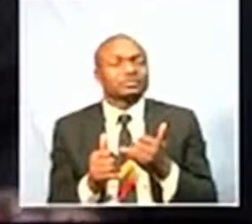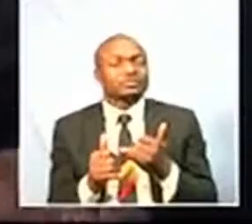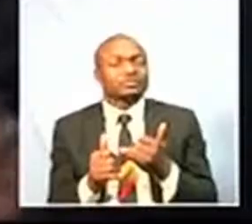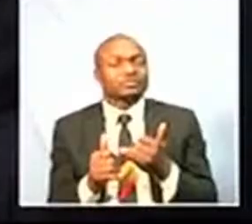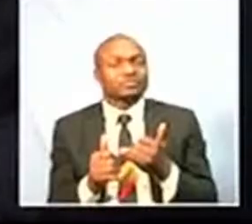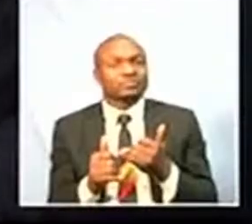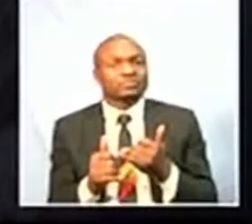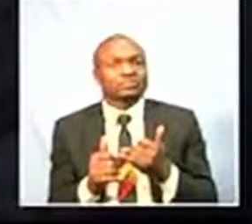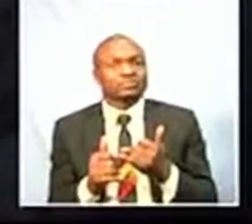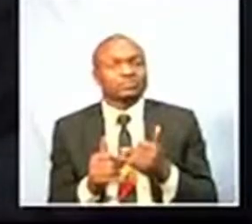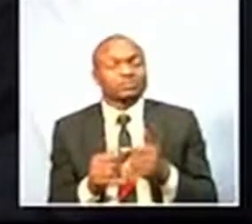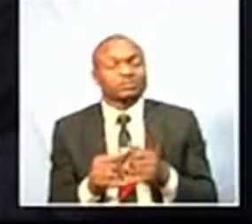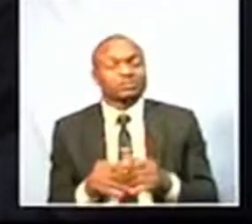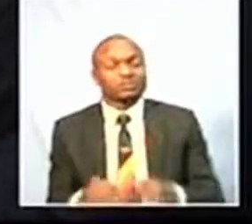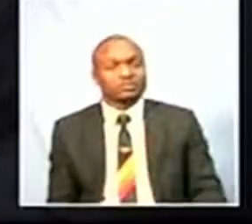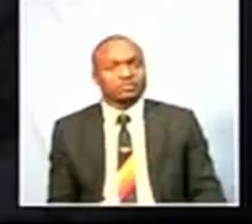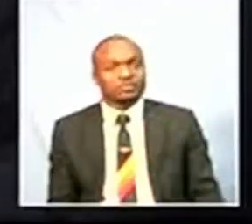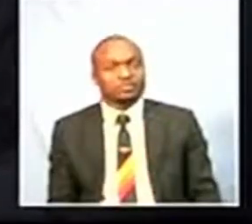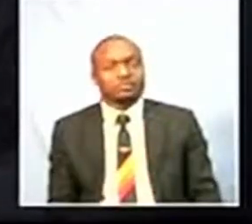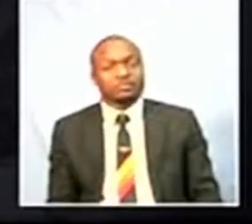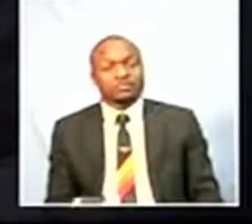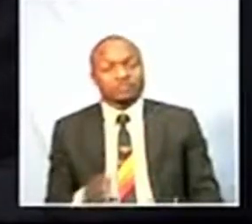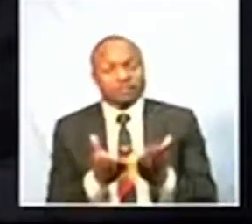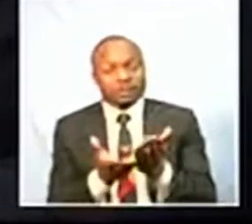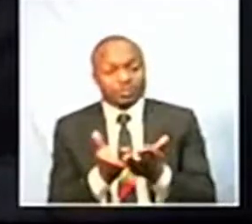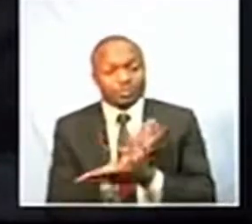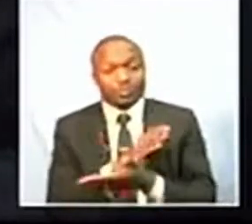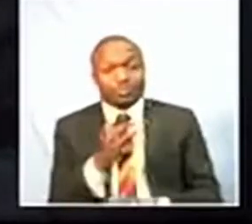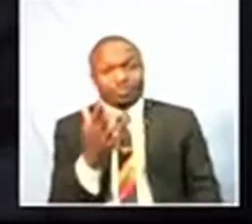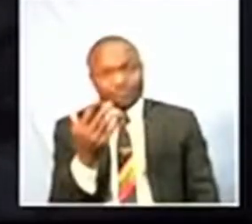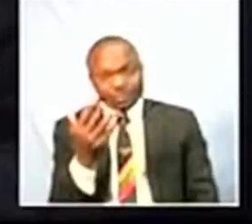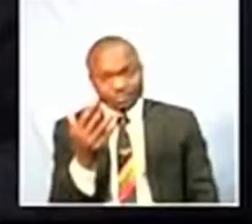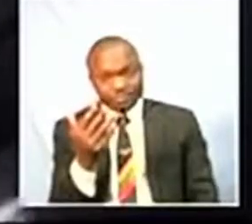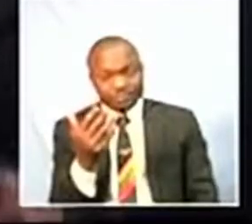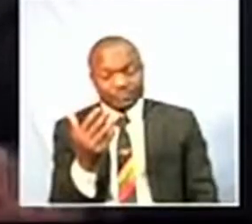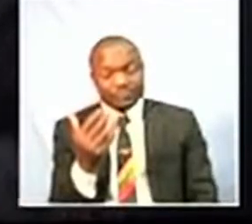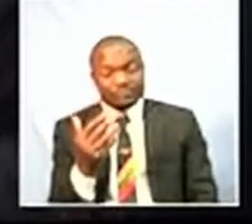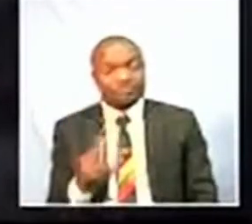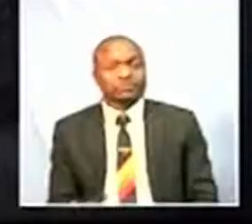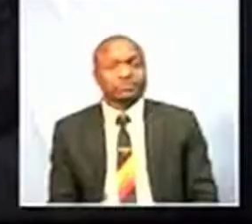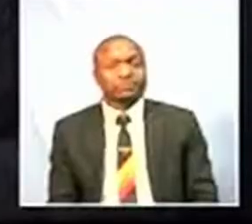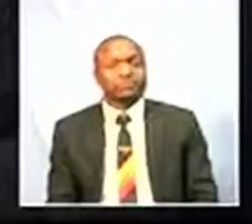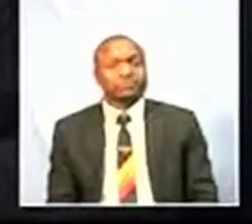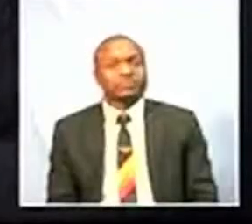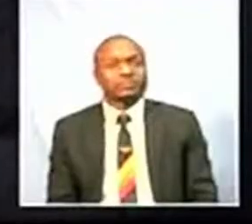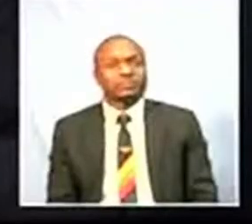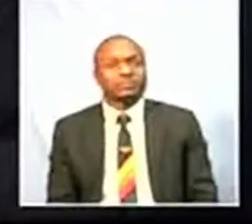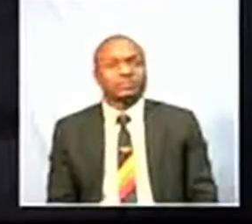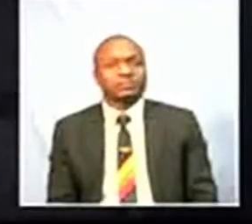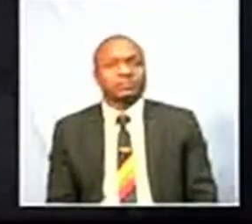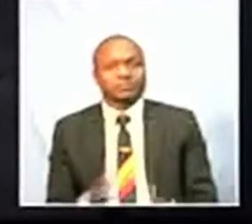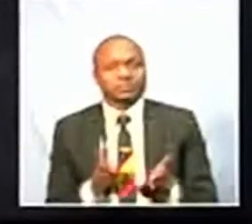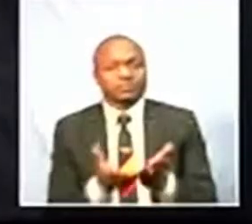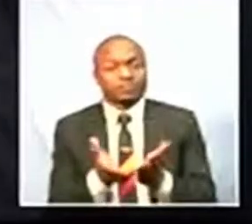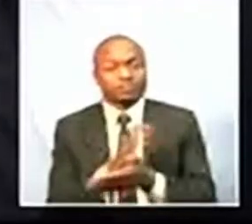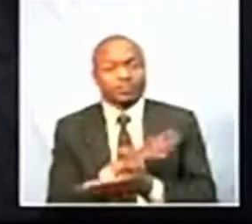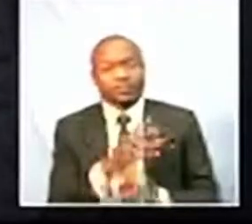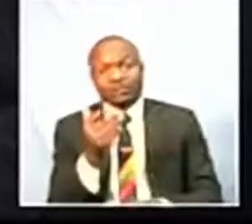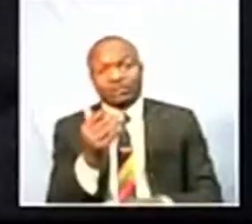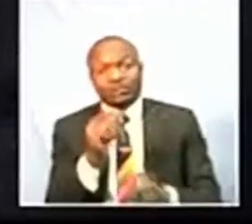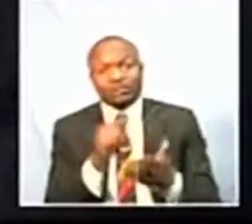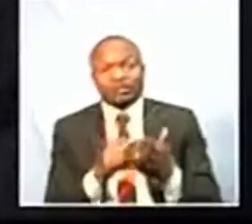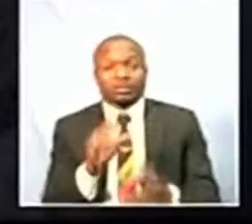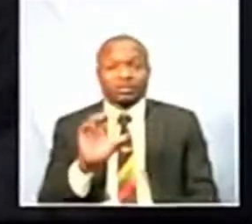Then you go to page 15. So it's all. You go to page 15. This